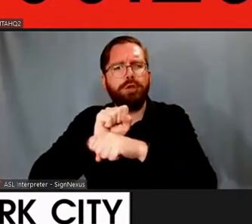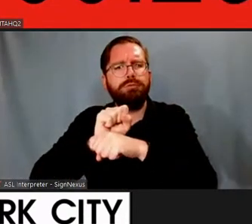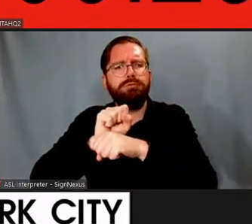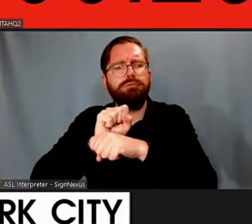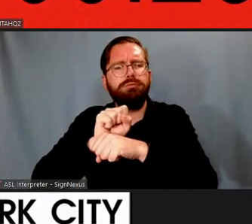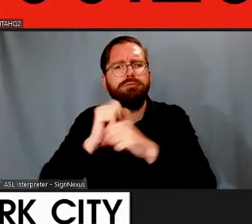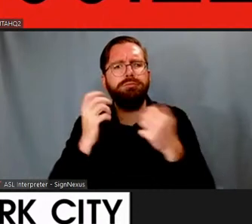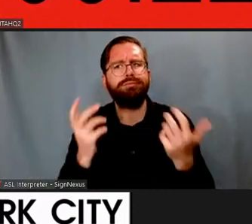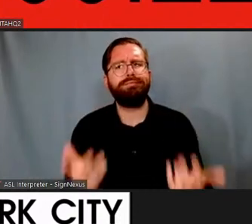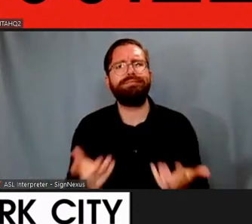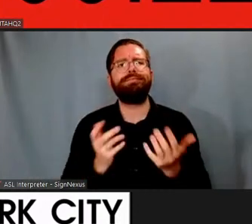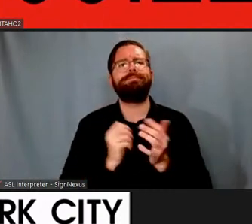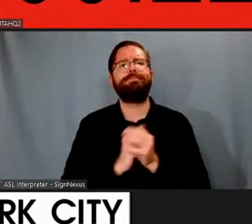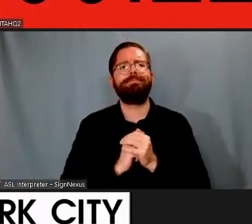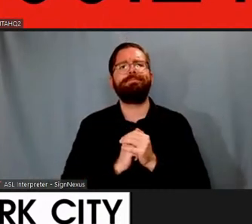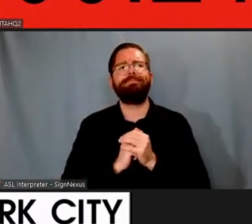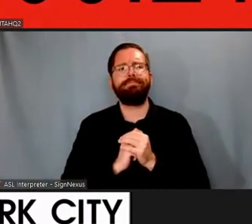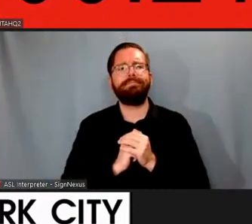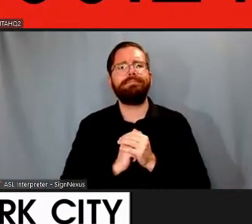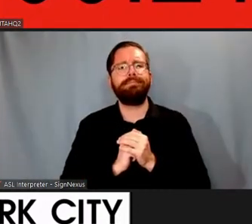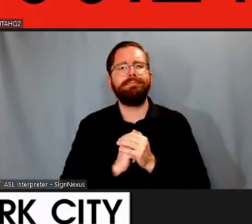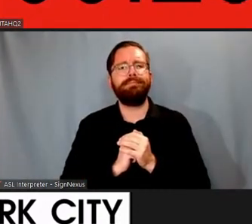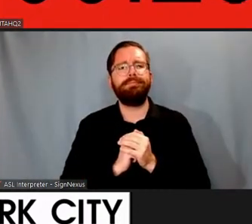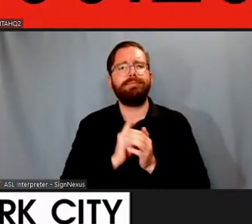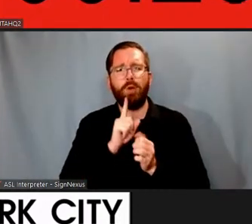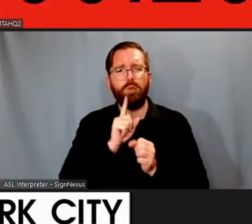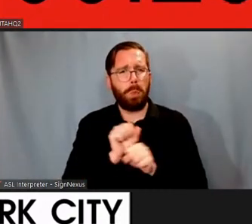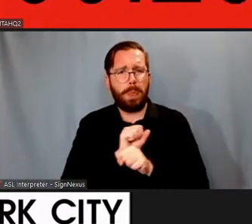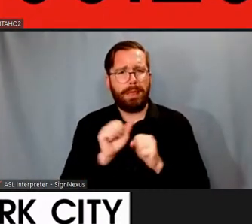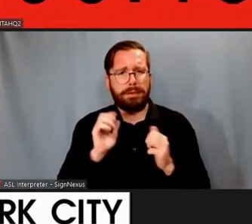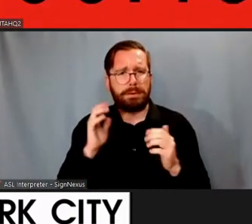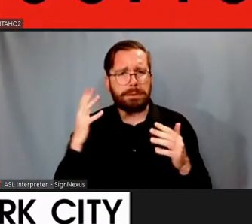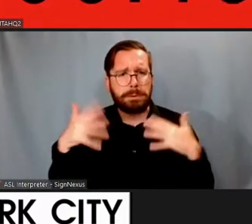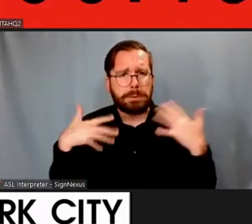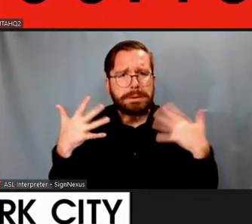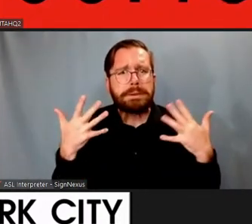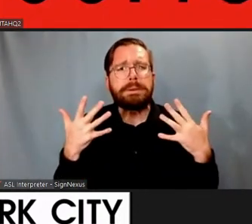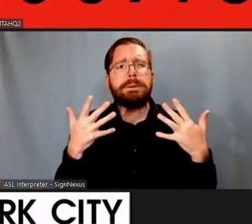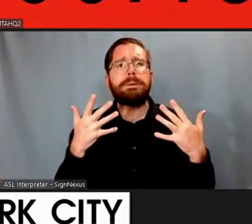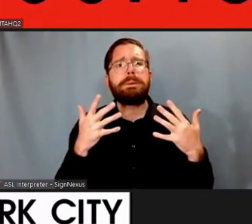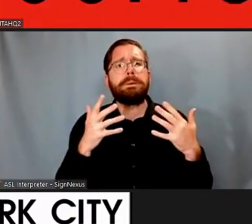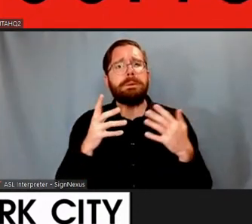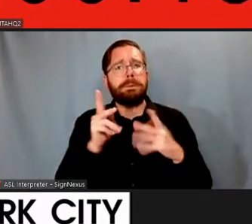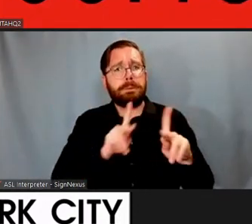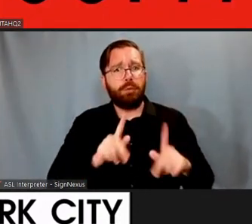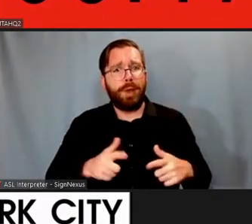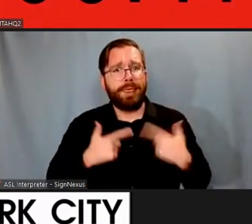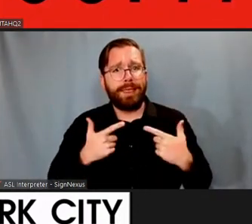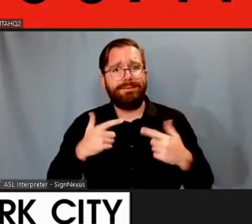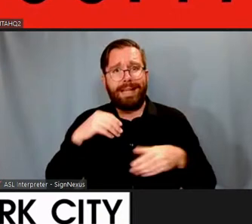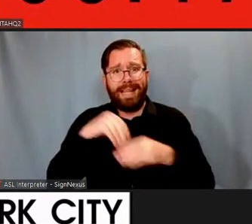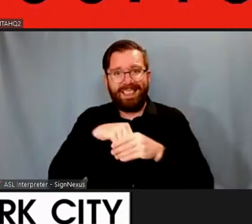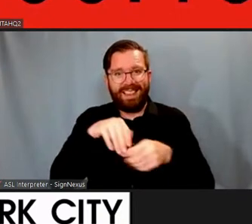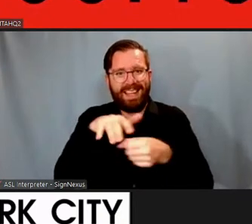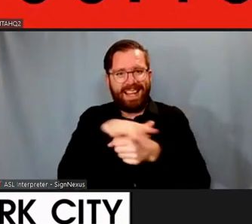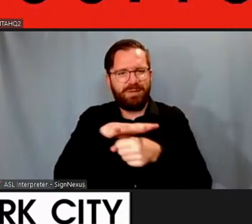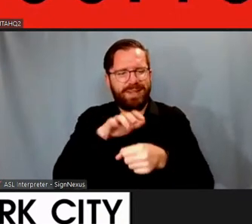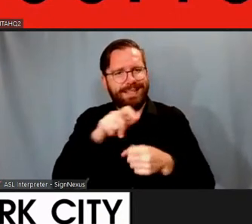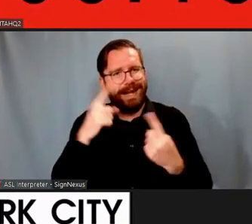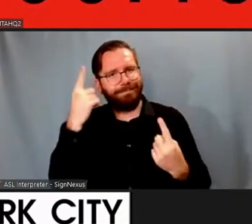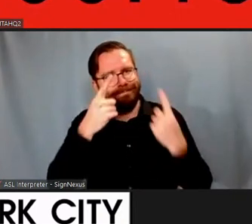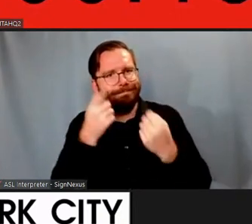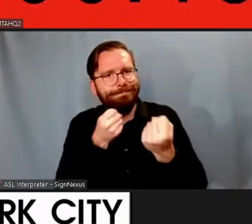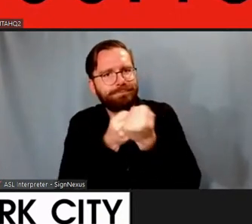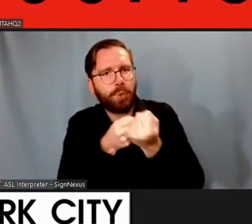i it just seems crazy that residents aren't being more seriously considered in this plan um and i